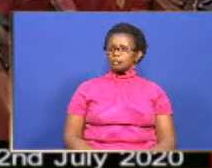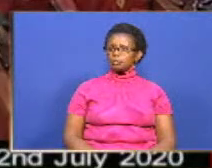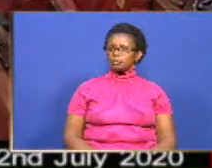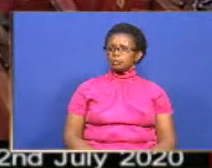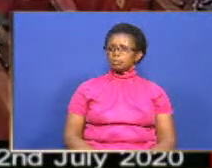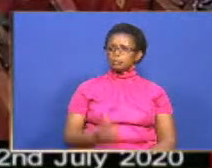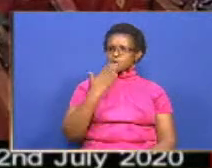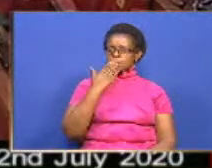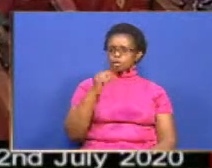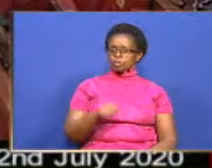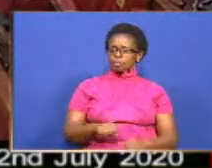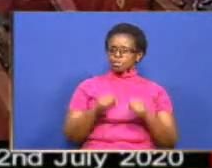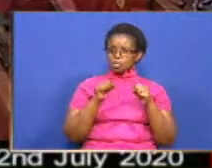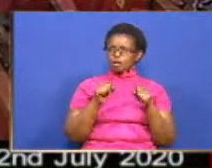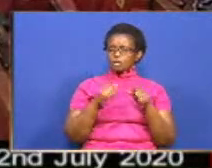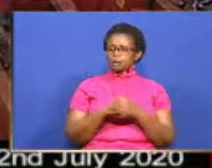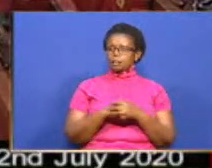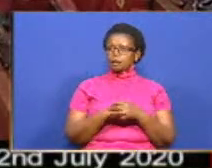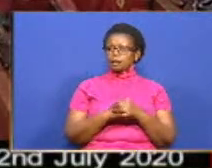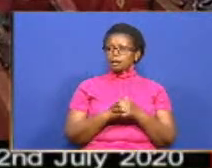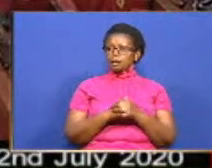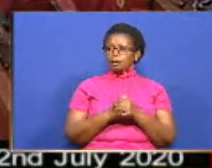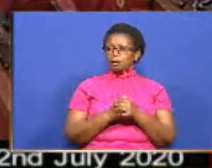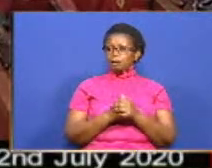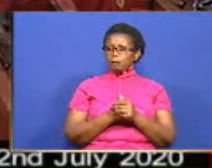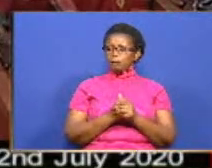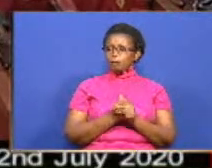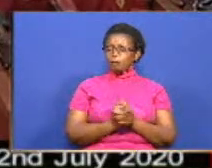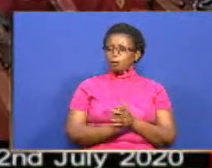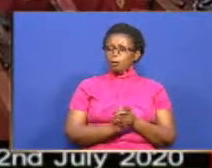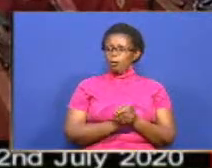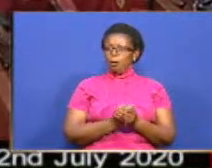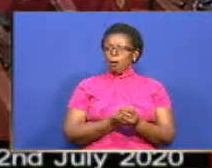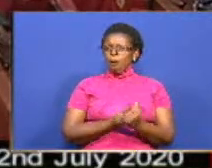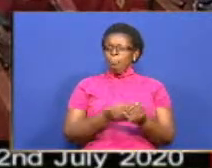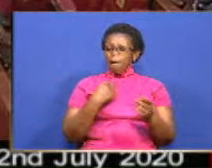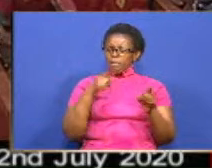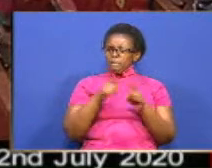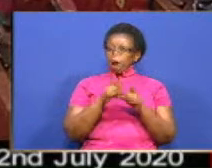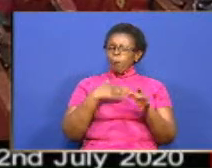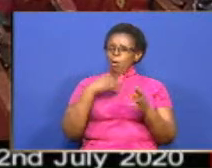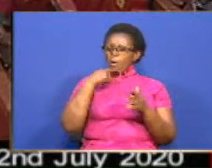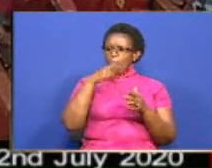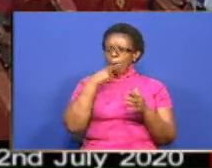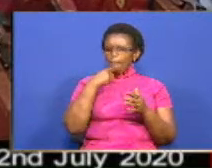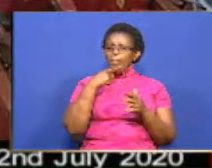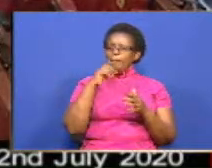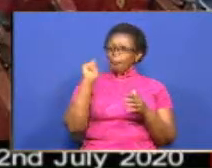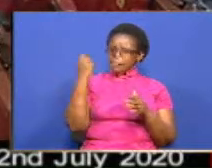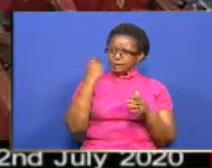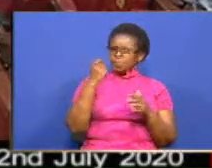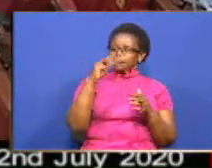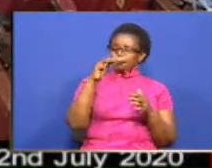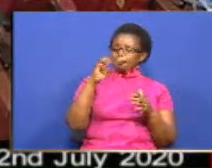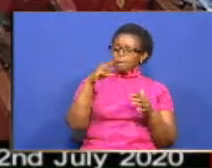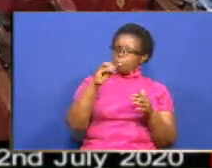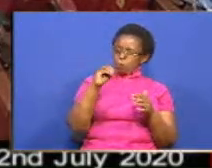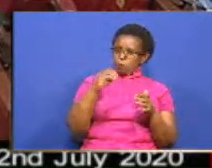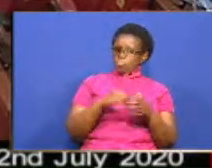Thank you, Chair, for giving me this opportunity to also say something about the President's memorandum.